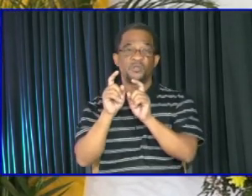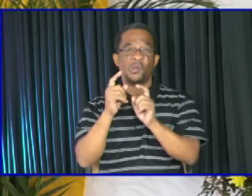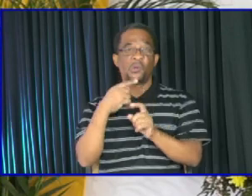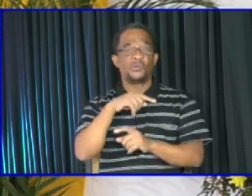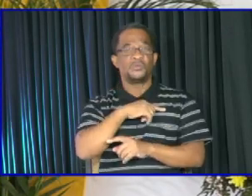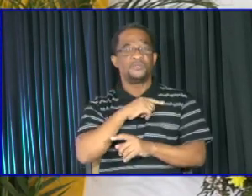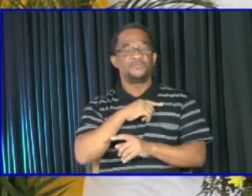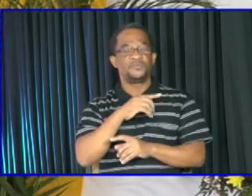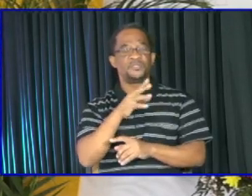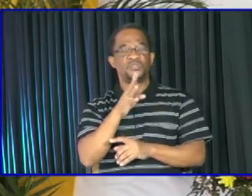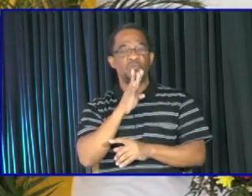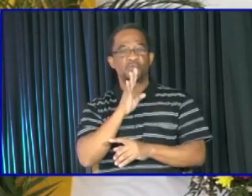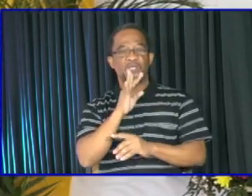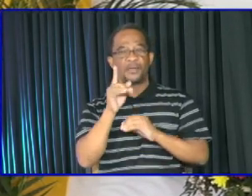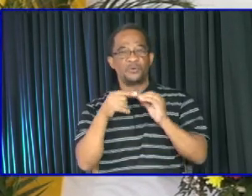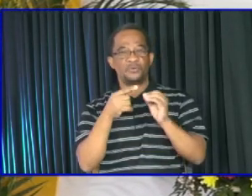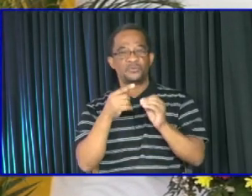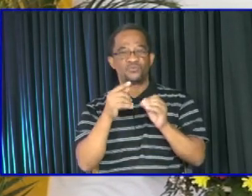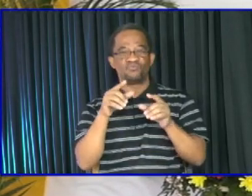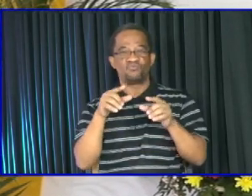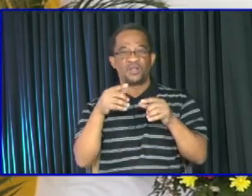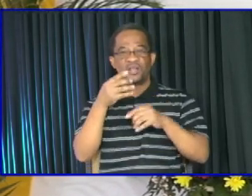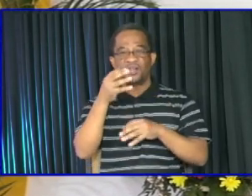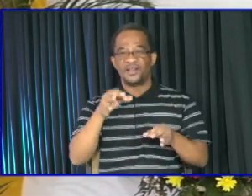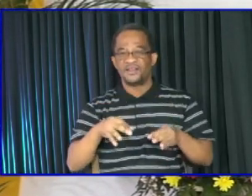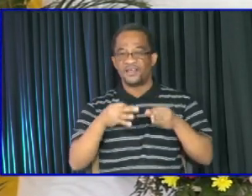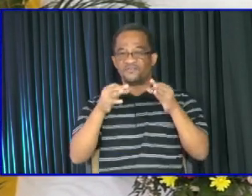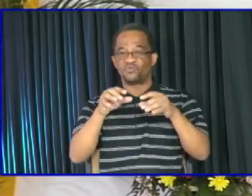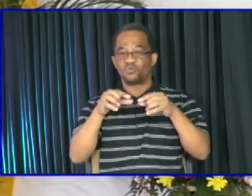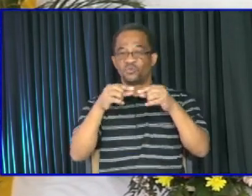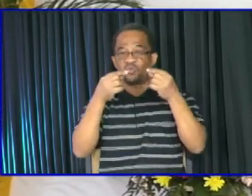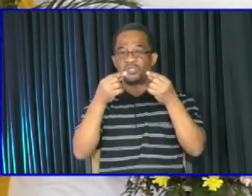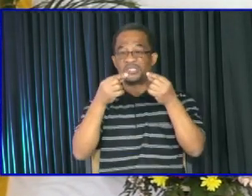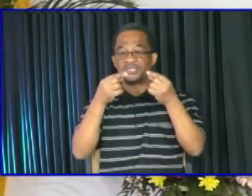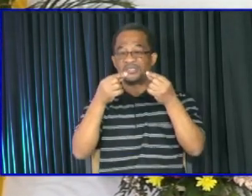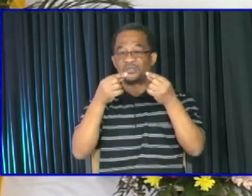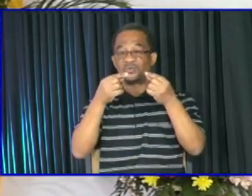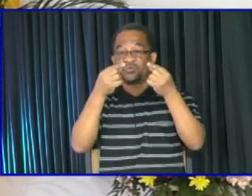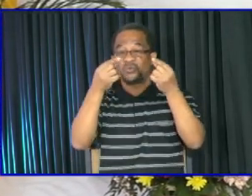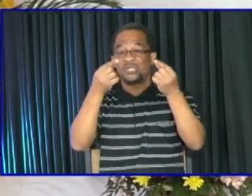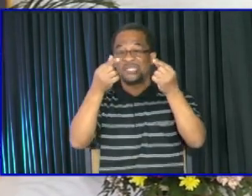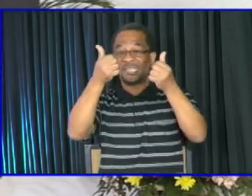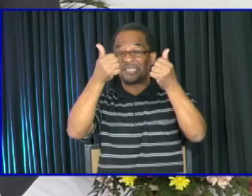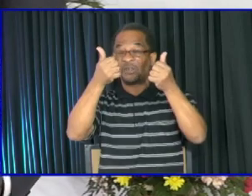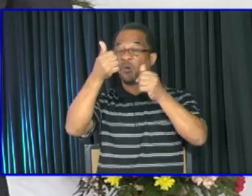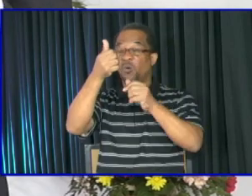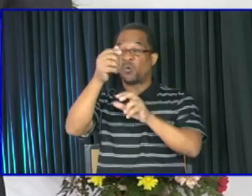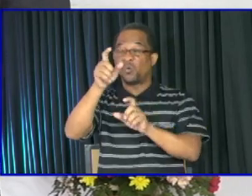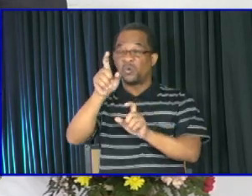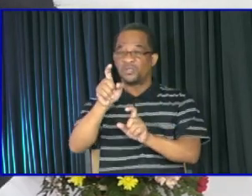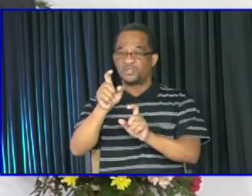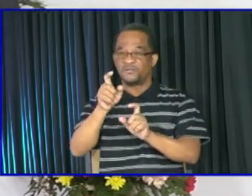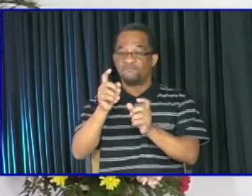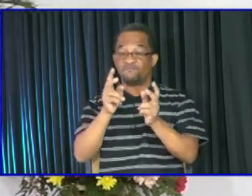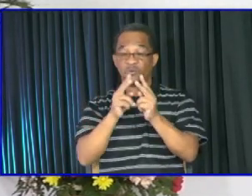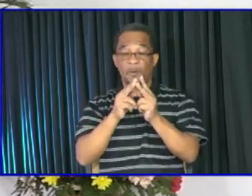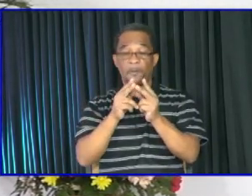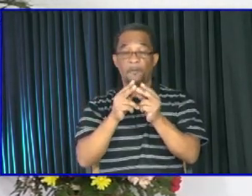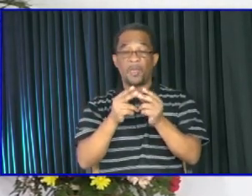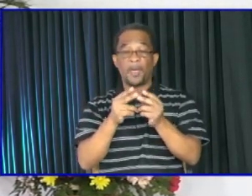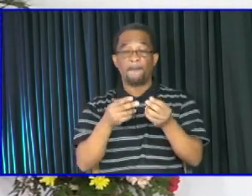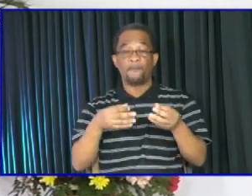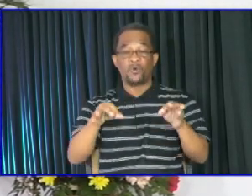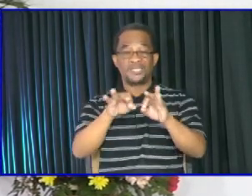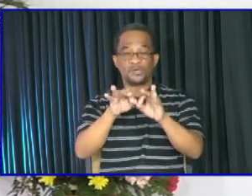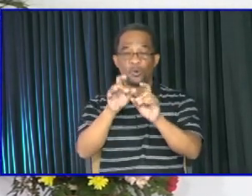about life's greatest question. Life's greatest question. There are many important decisions we have to